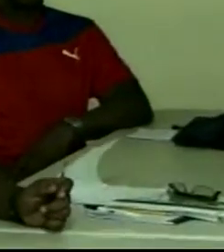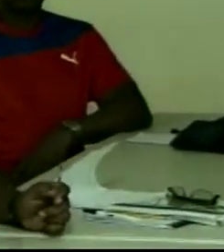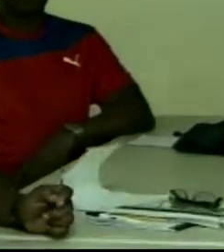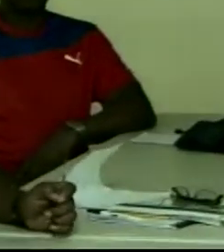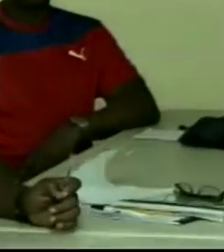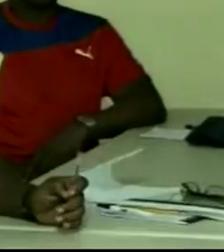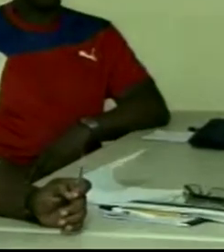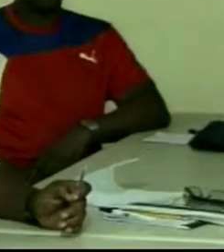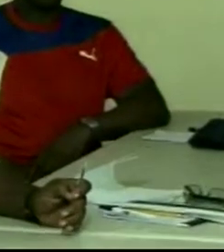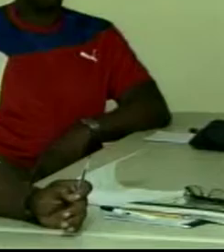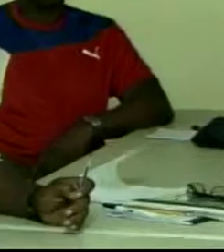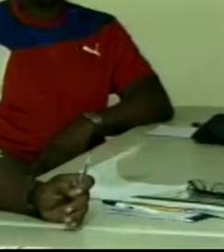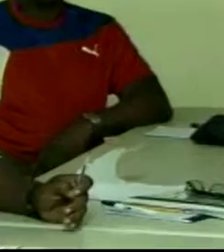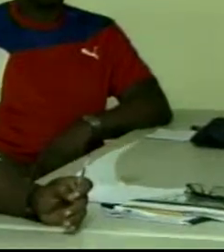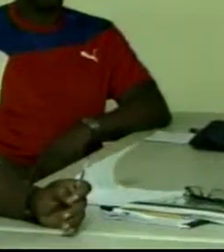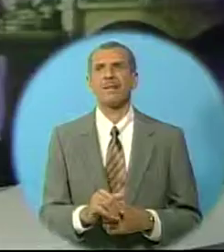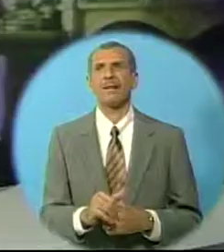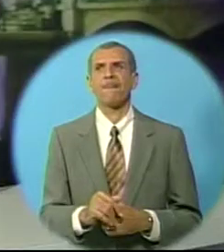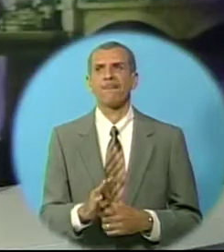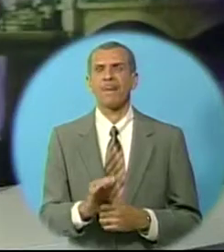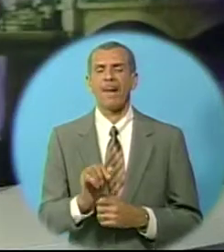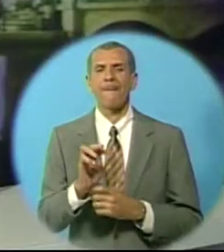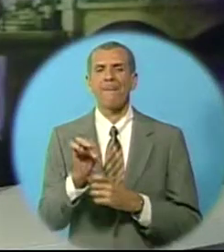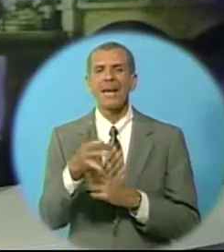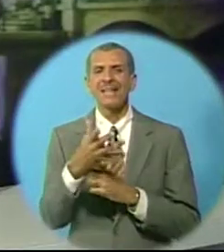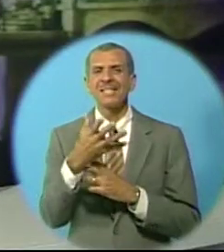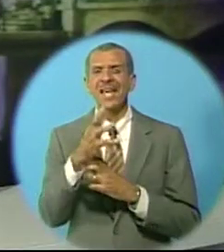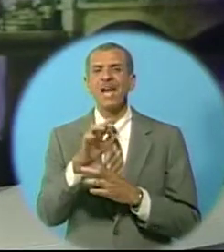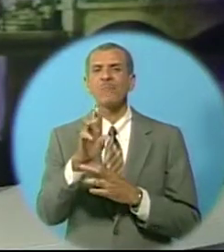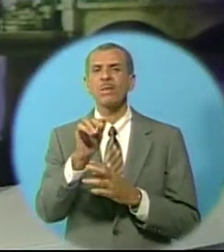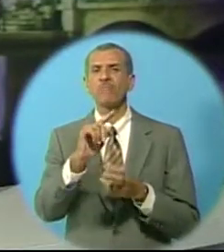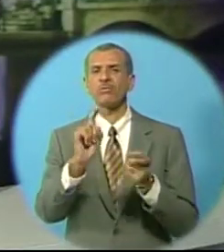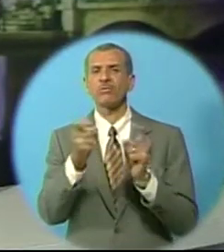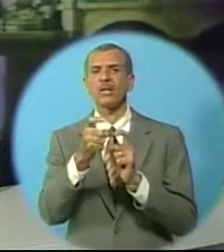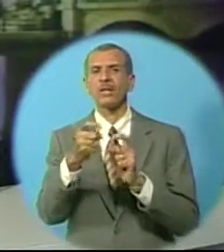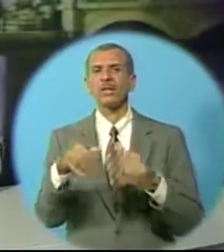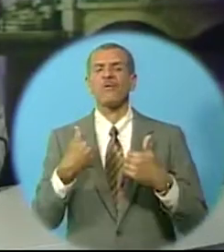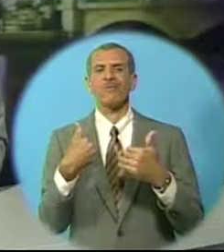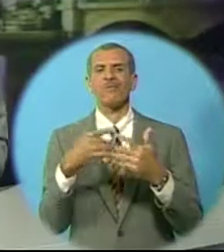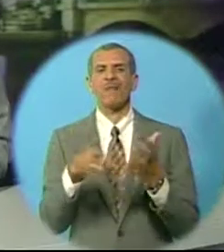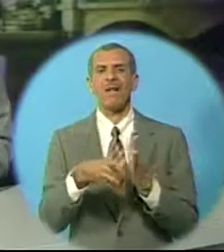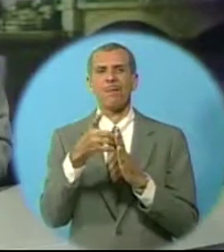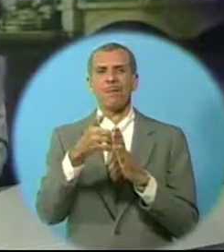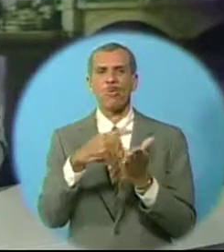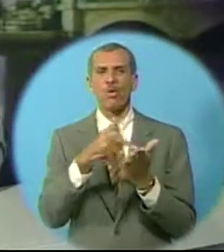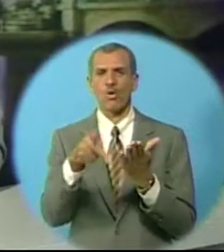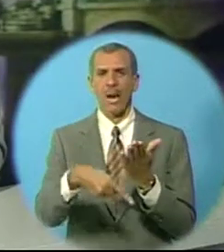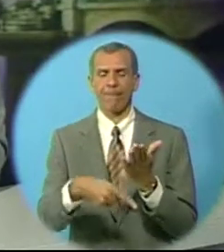Well, on another note, BMX has been rebranded the Youth Development Program.